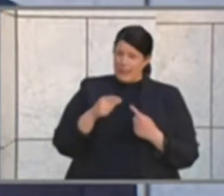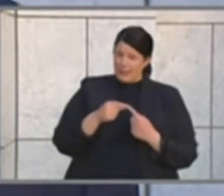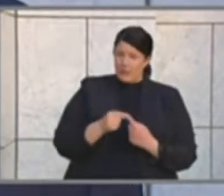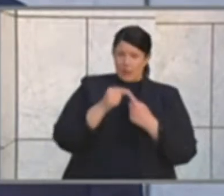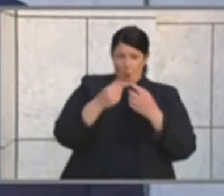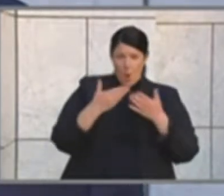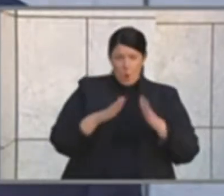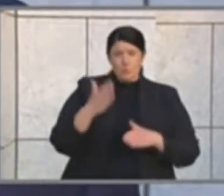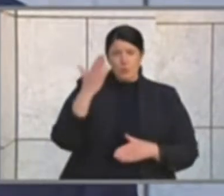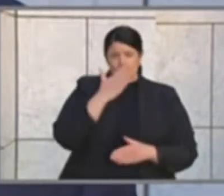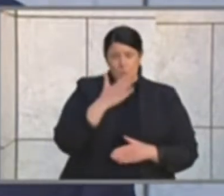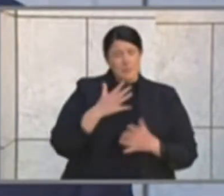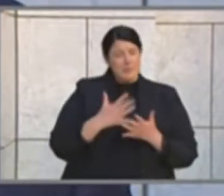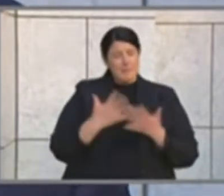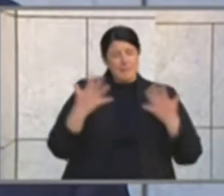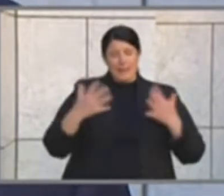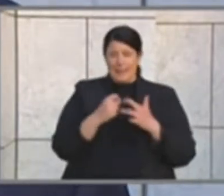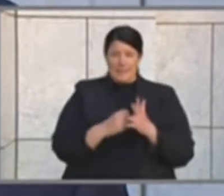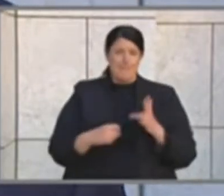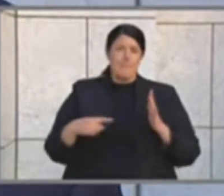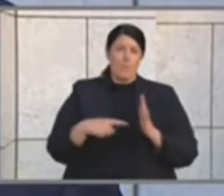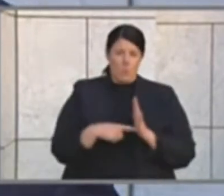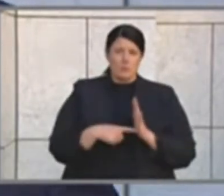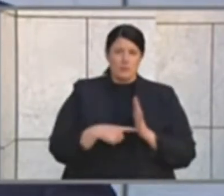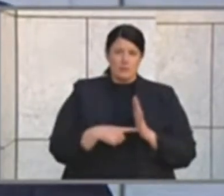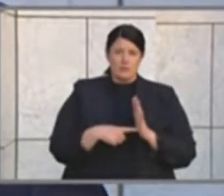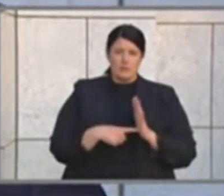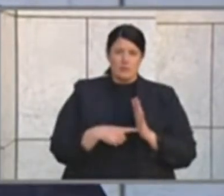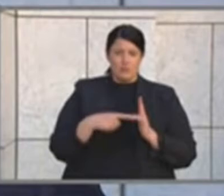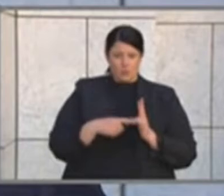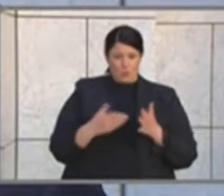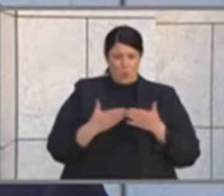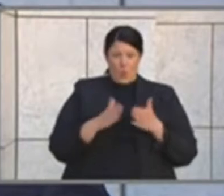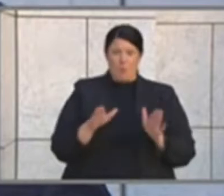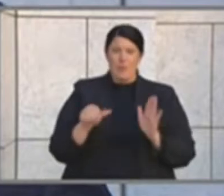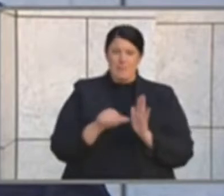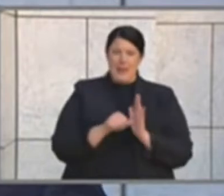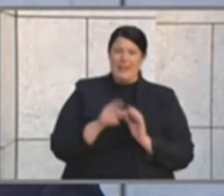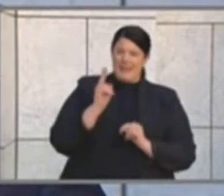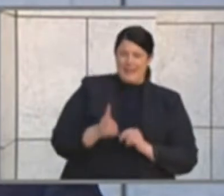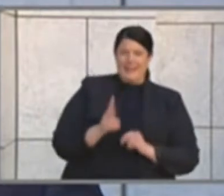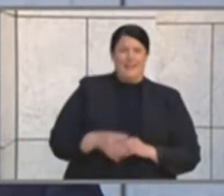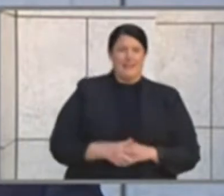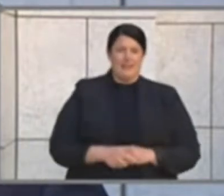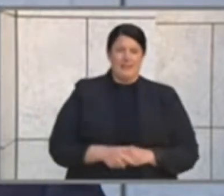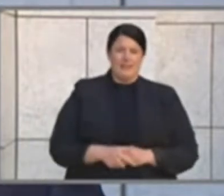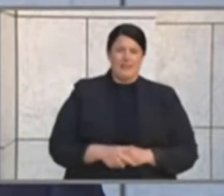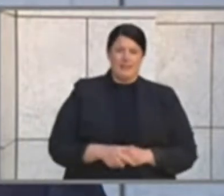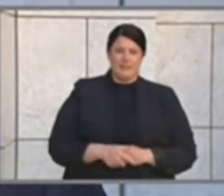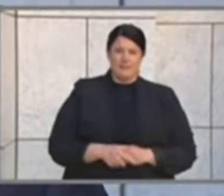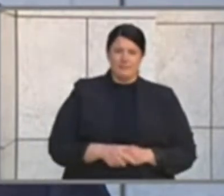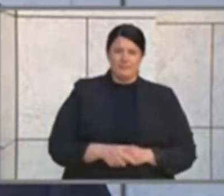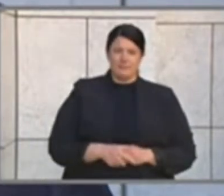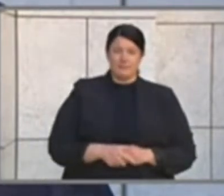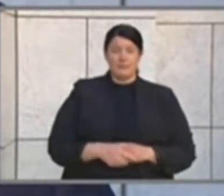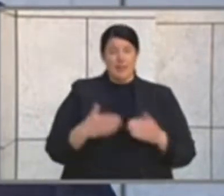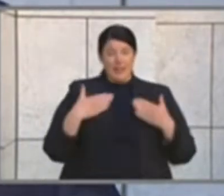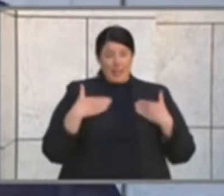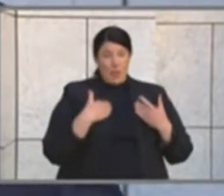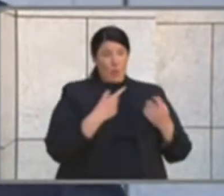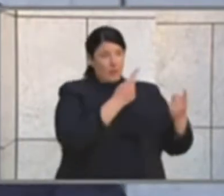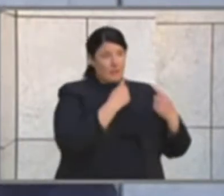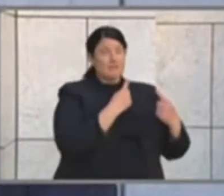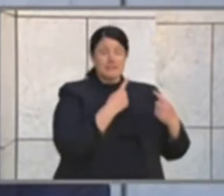key areas to unlock and reopen our economy. And based on the health advice, which has always been